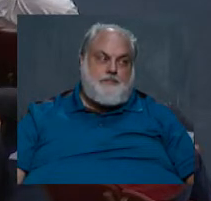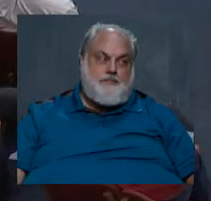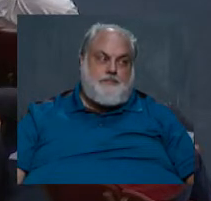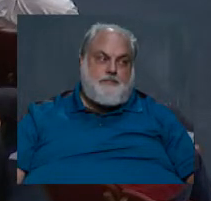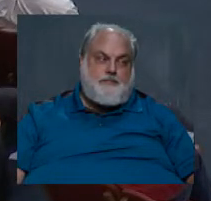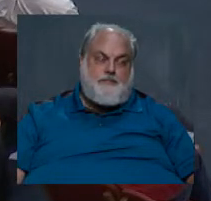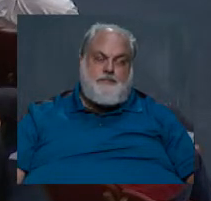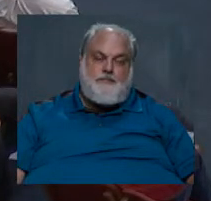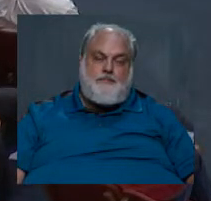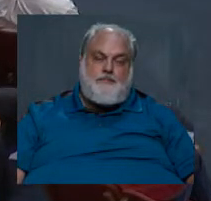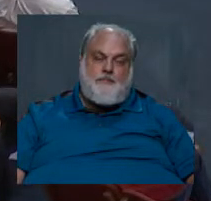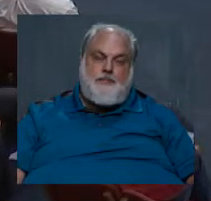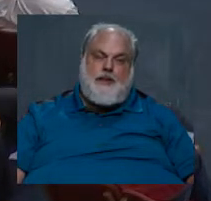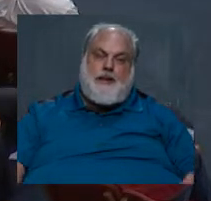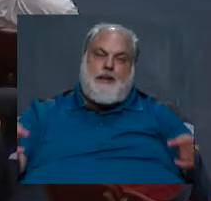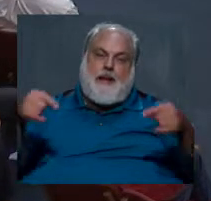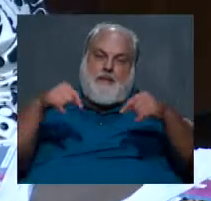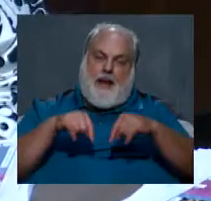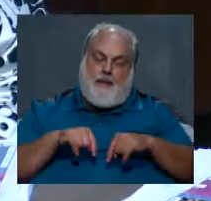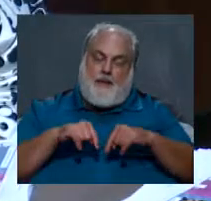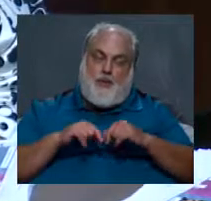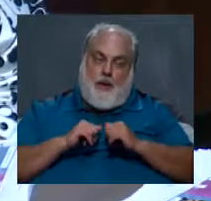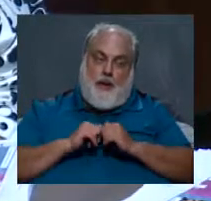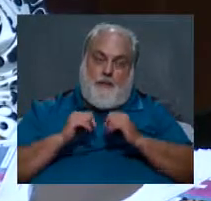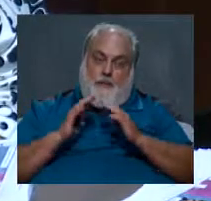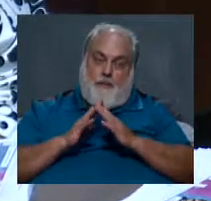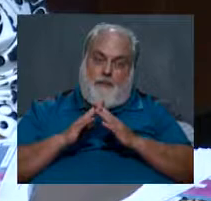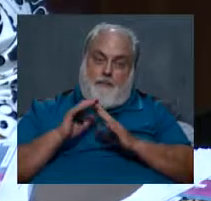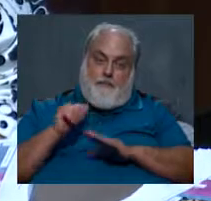Let's get back to why we're here, whether we're on building department.